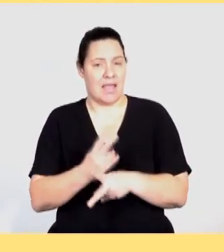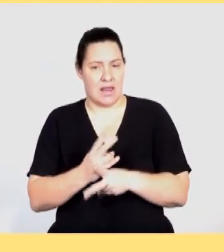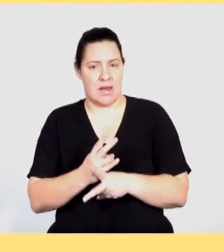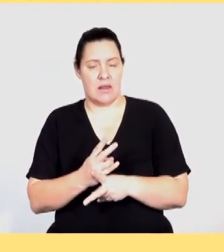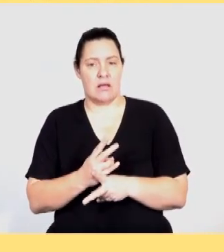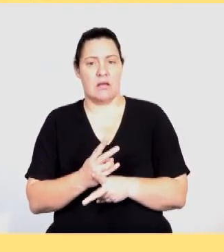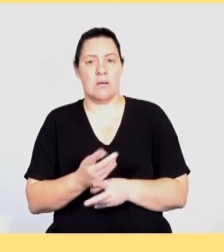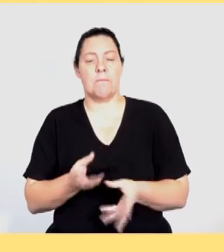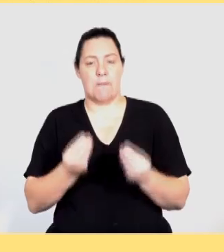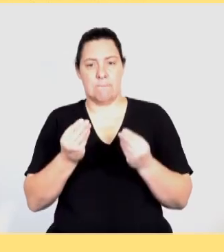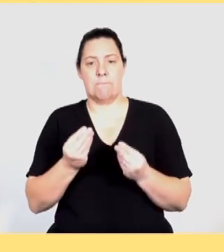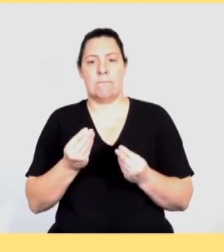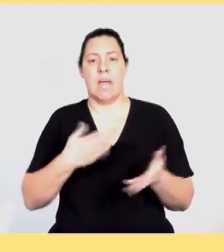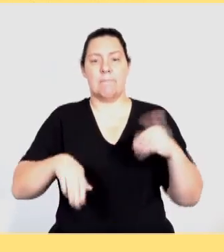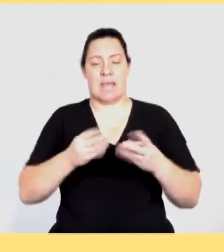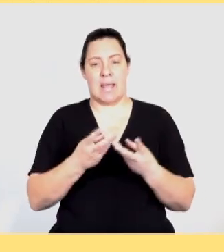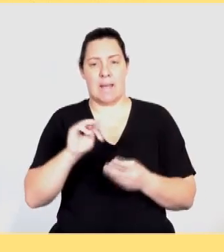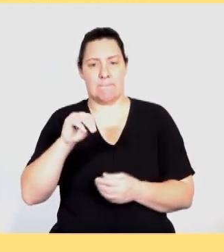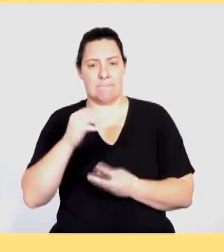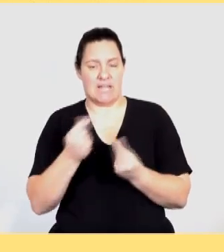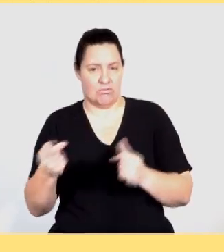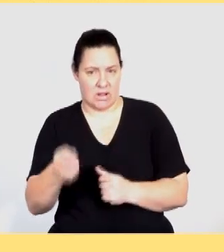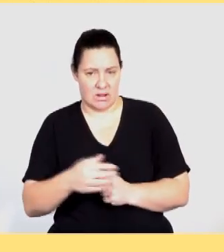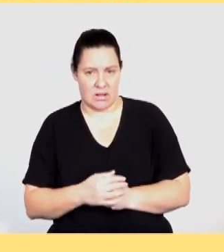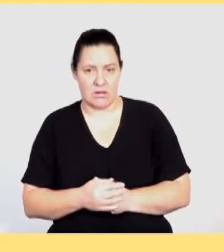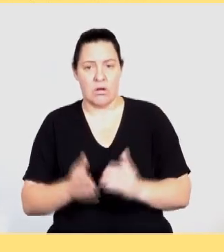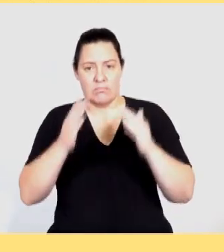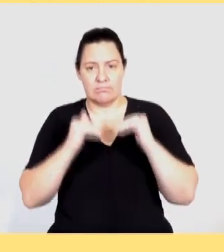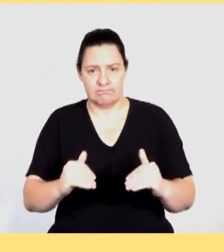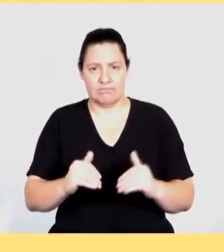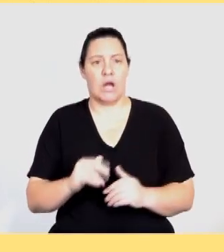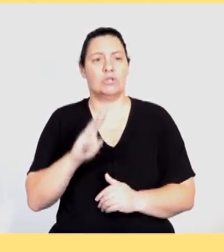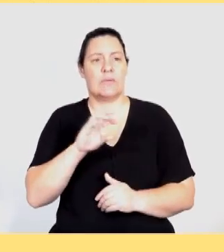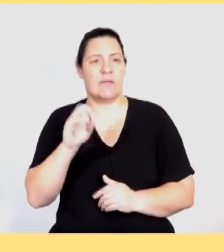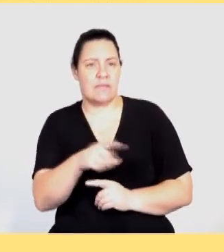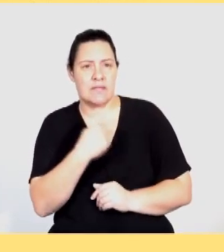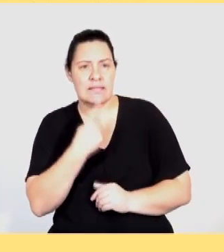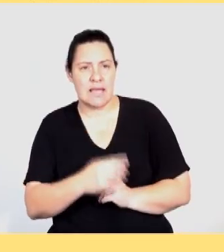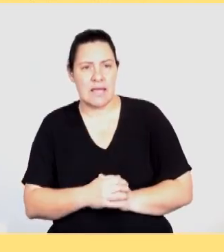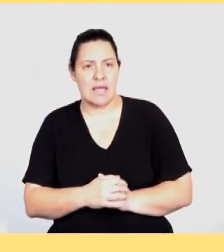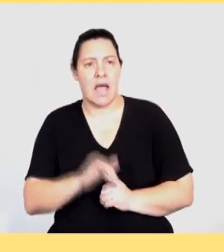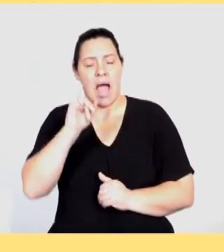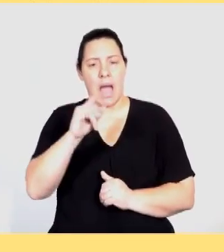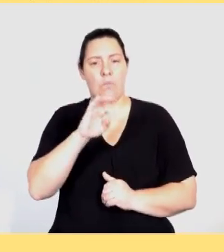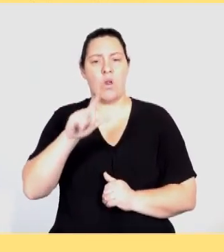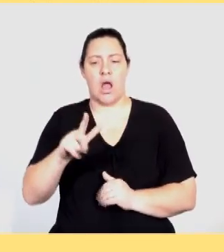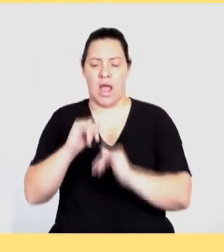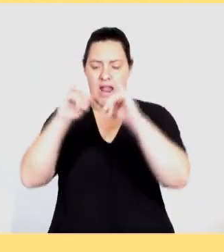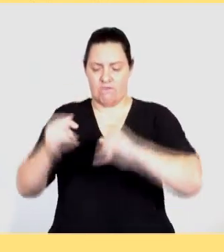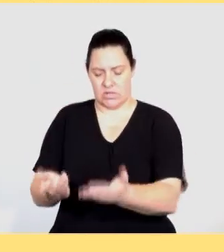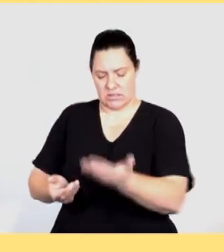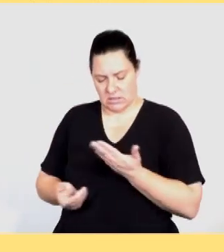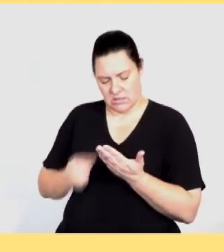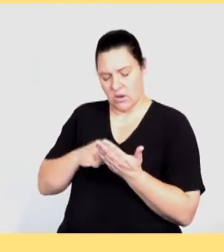So once again, I'm just going to call it packing mat. Now let's quickly go now to the 28th. It says, Imula sent us